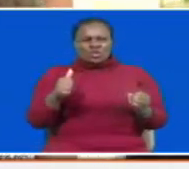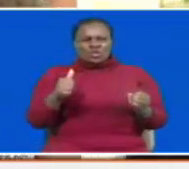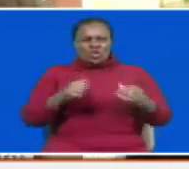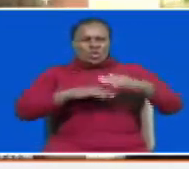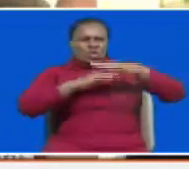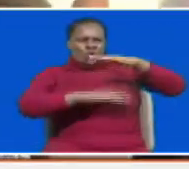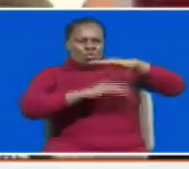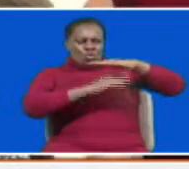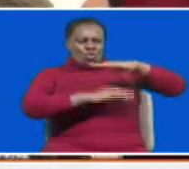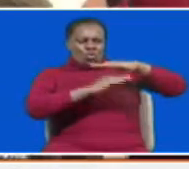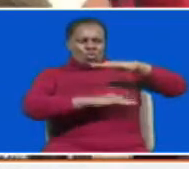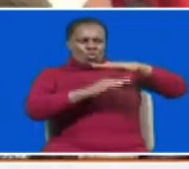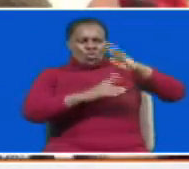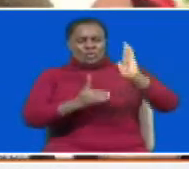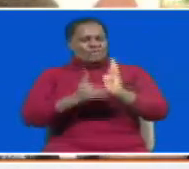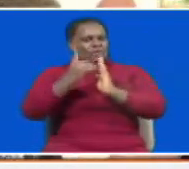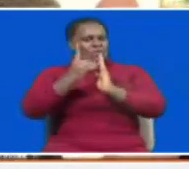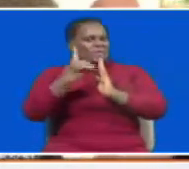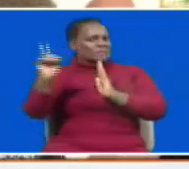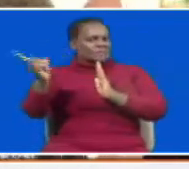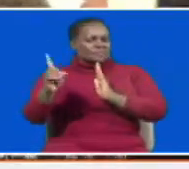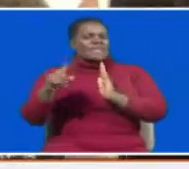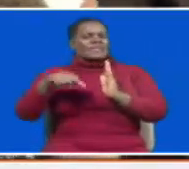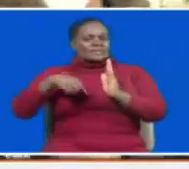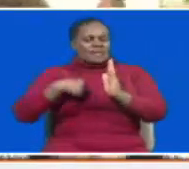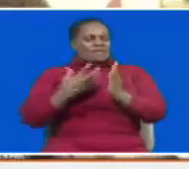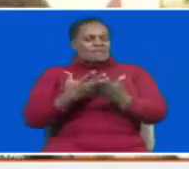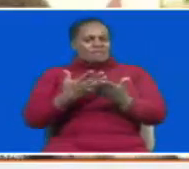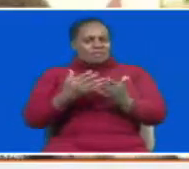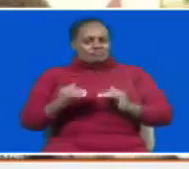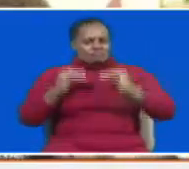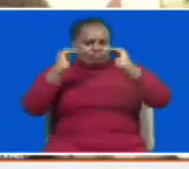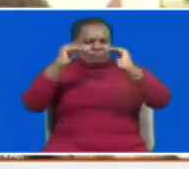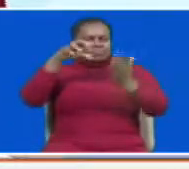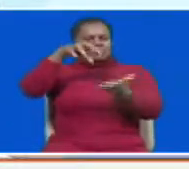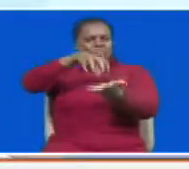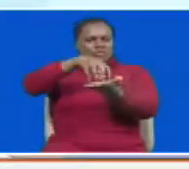low kimaendeleo, tuweze kuwa mahali.